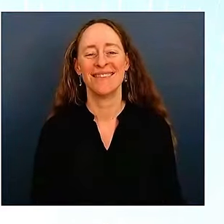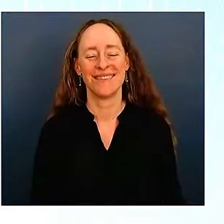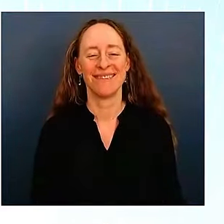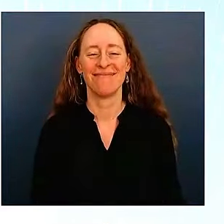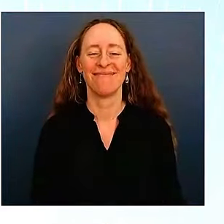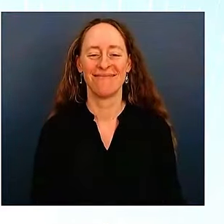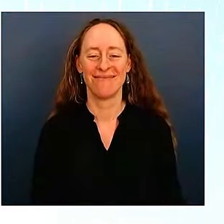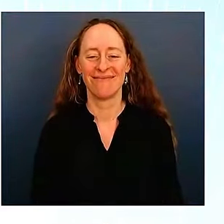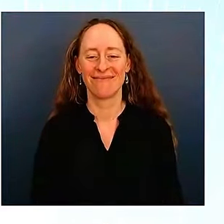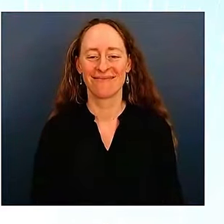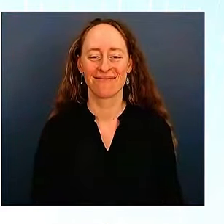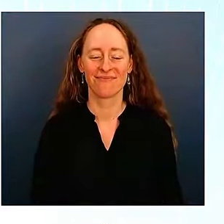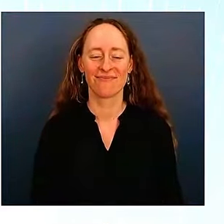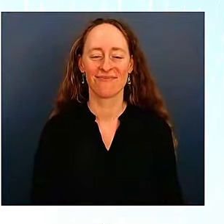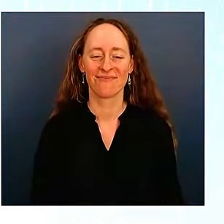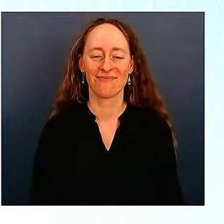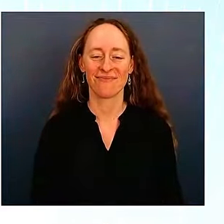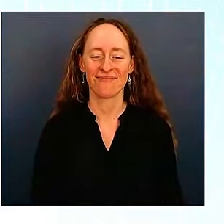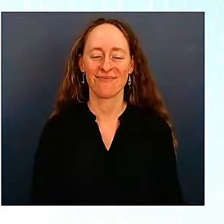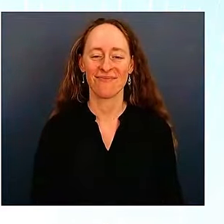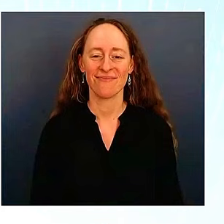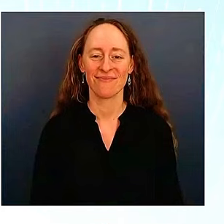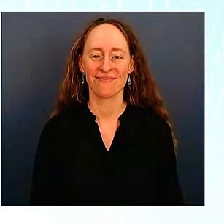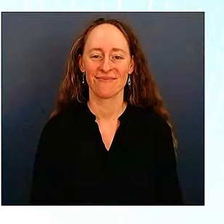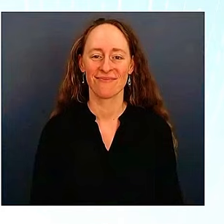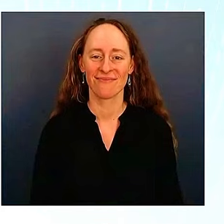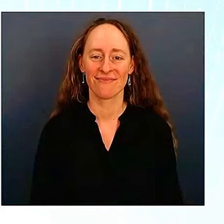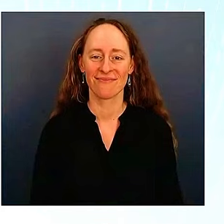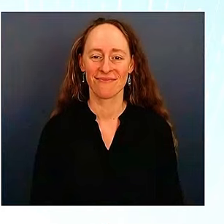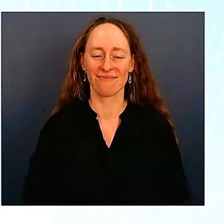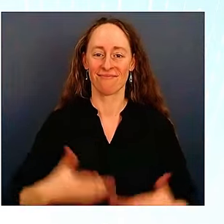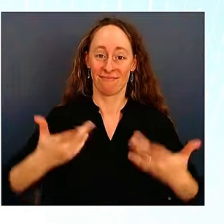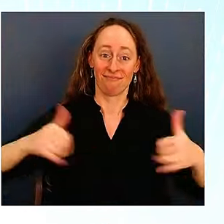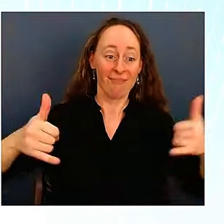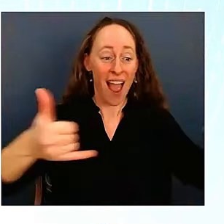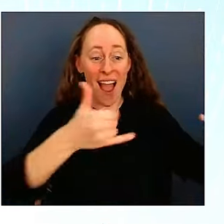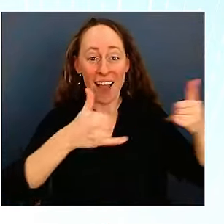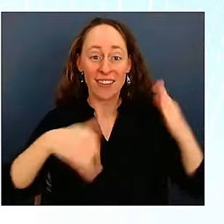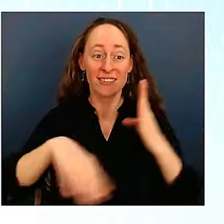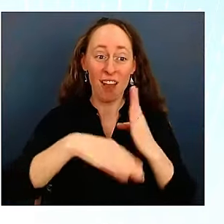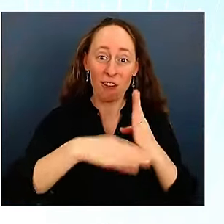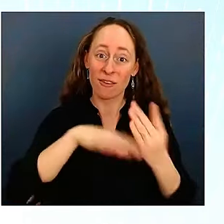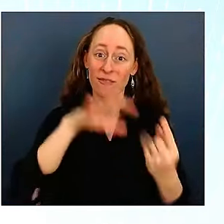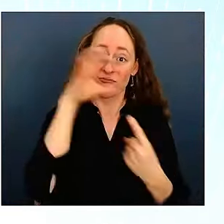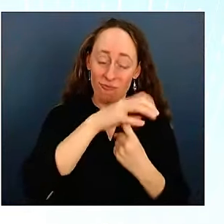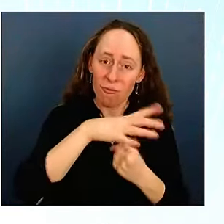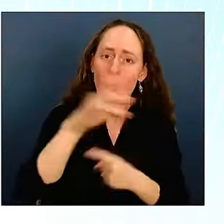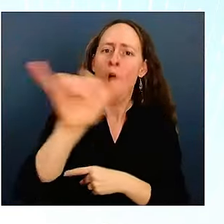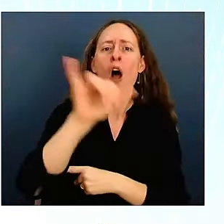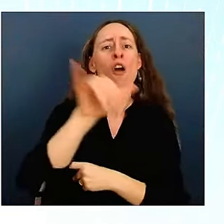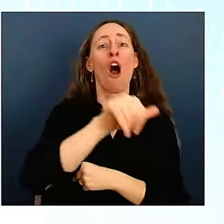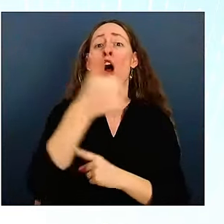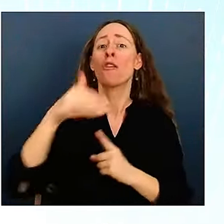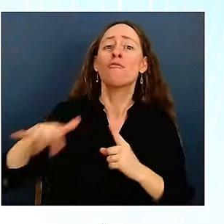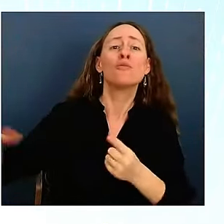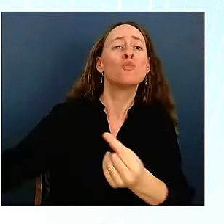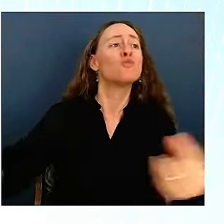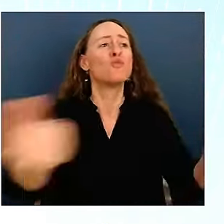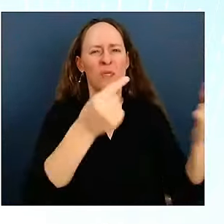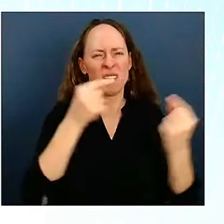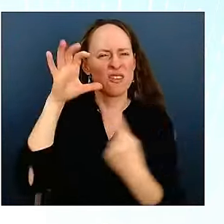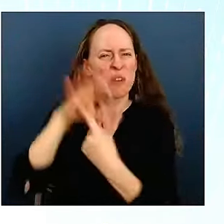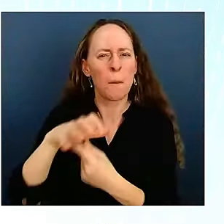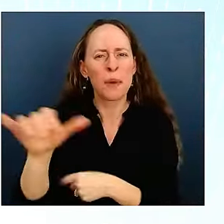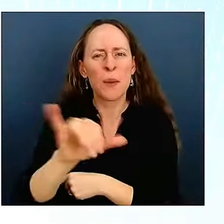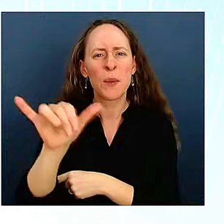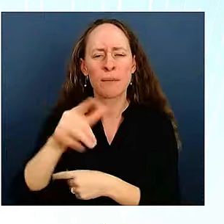You're not only champions on the field, you're leaders off the field too. Through the Columbus Crew's community efforts, you are developing new fields for